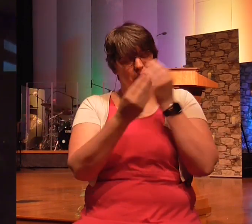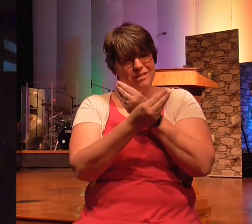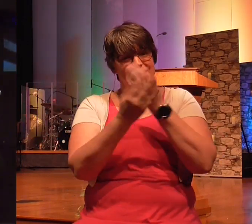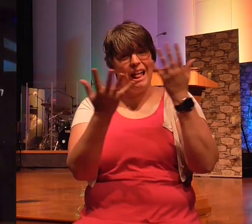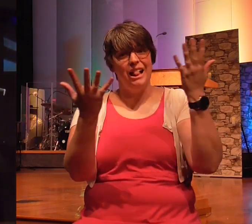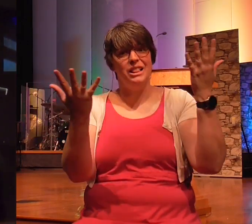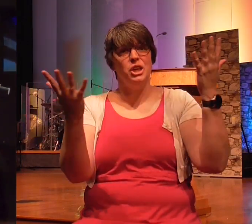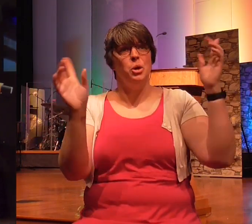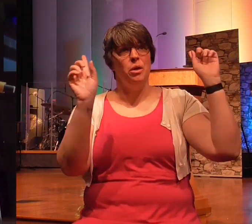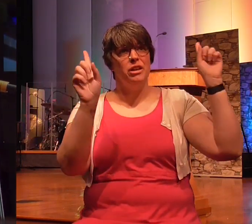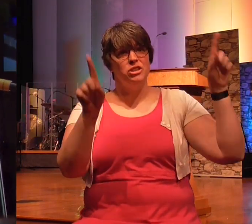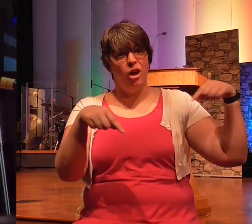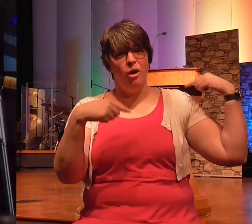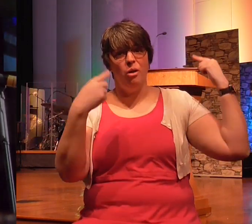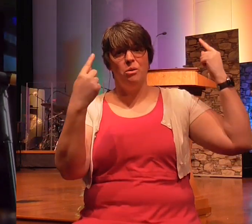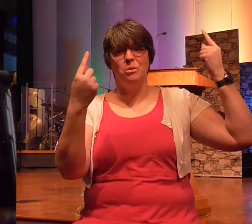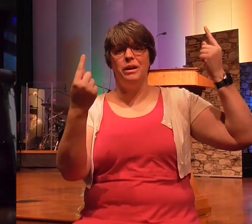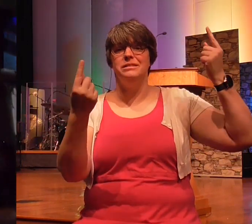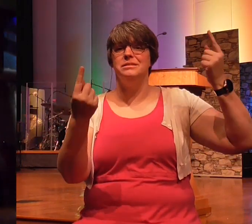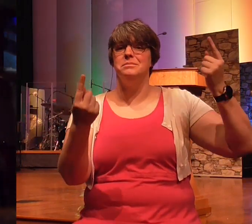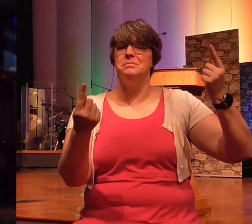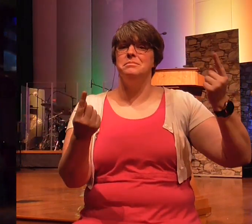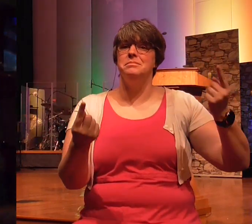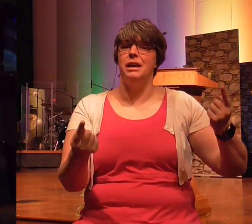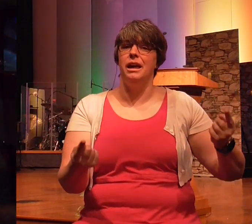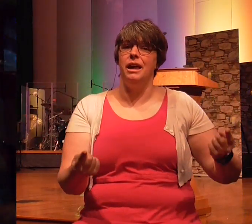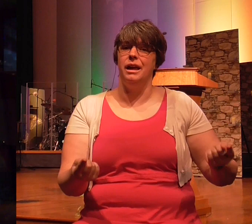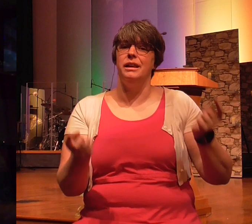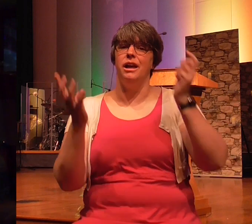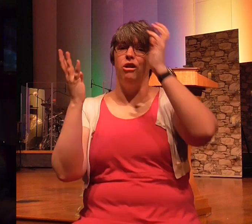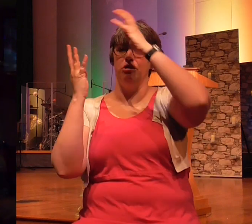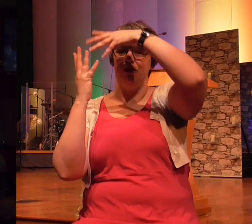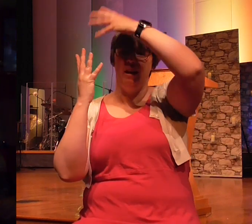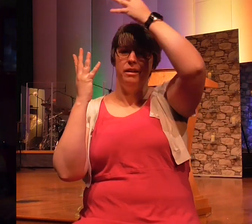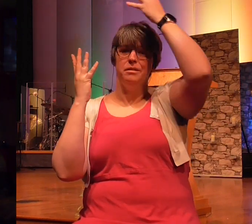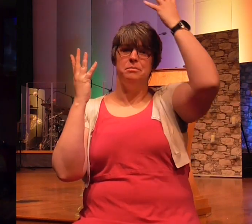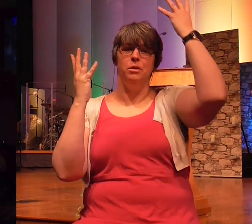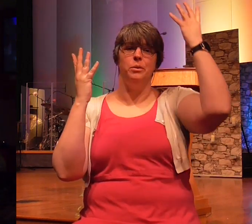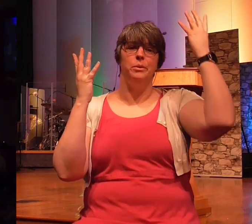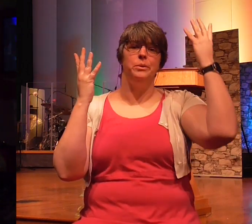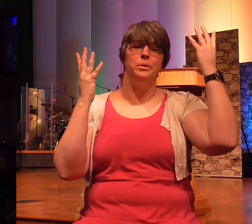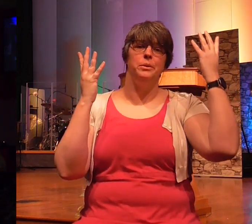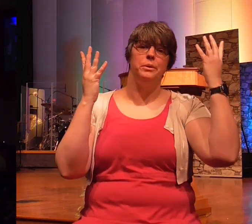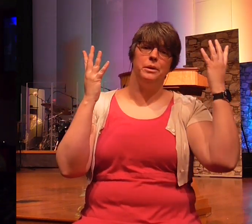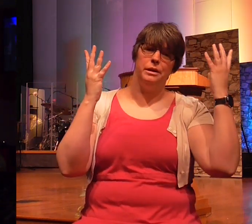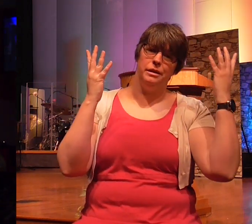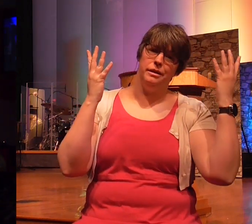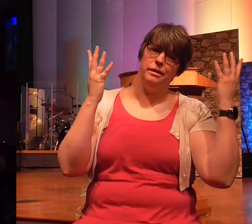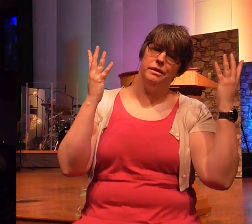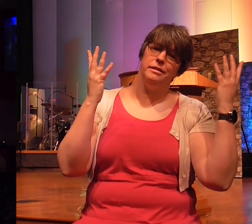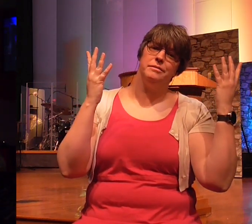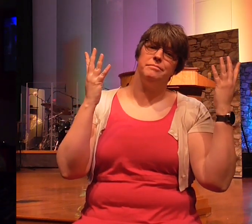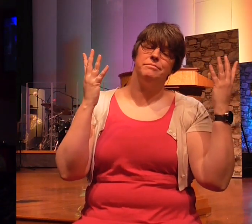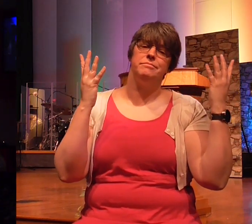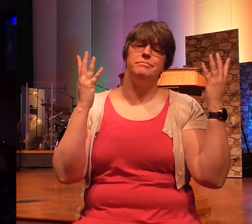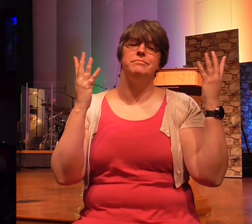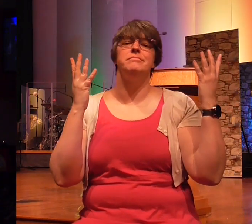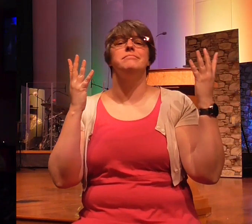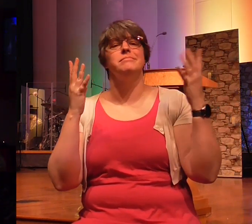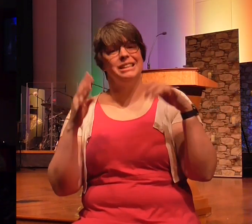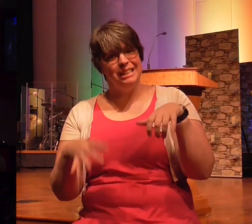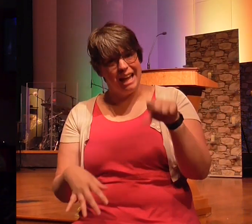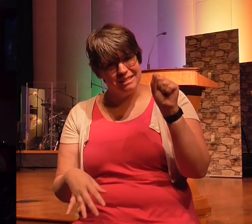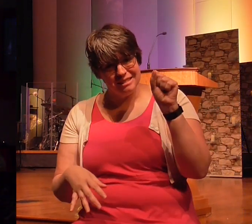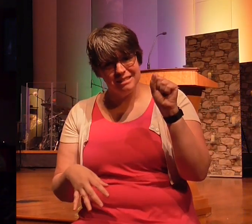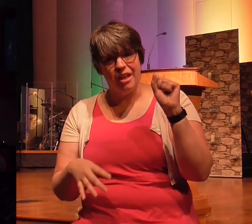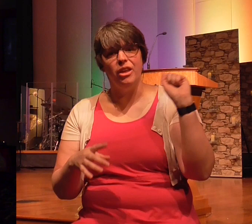that there's always been a rainbow hanging over your head.